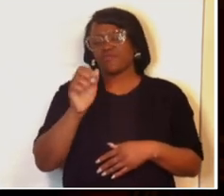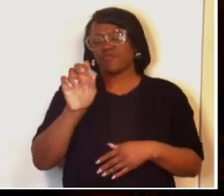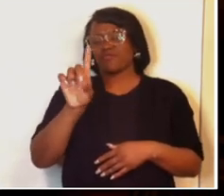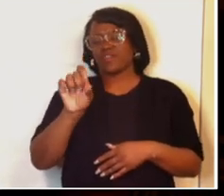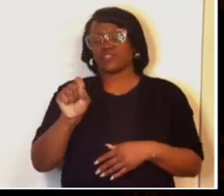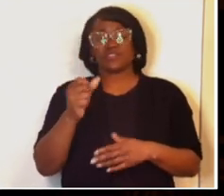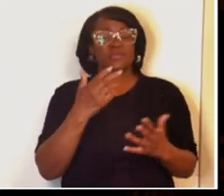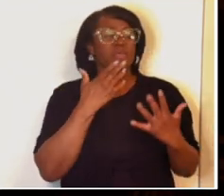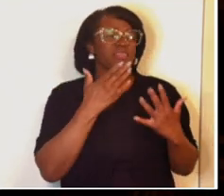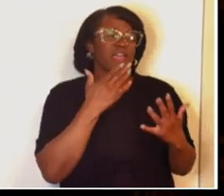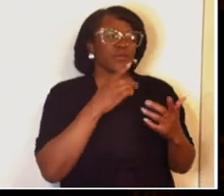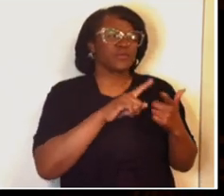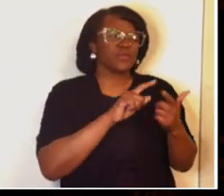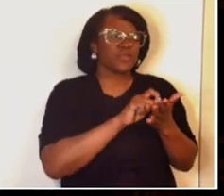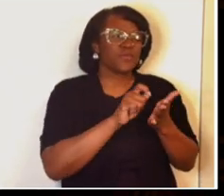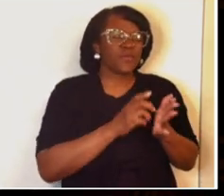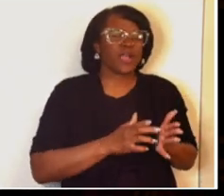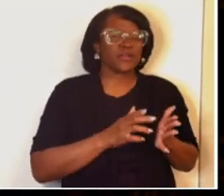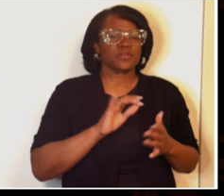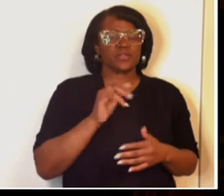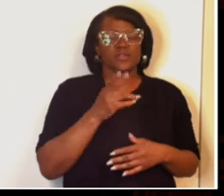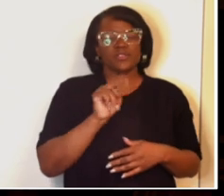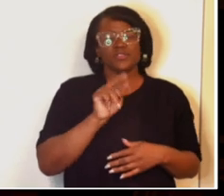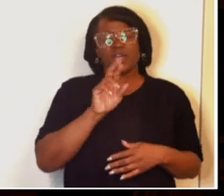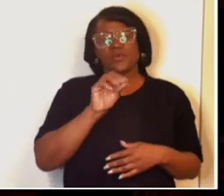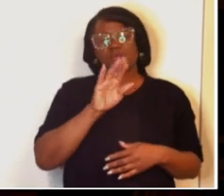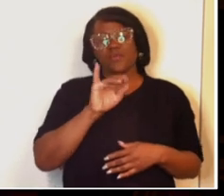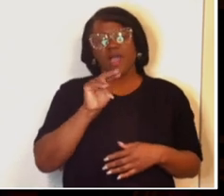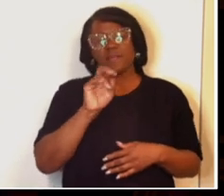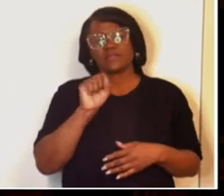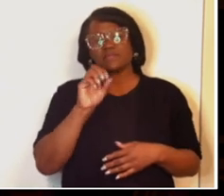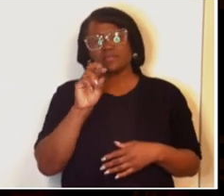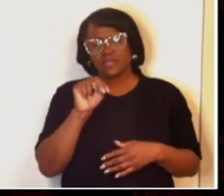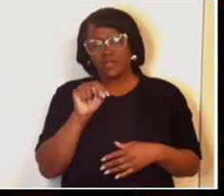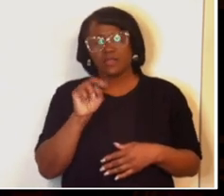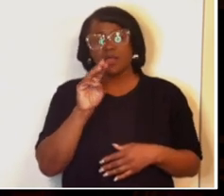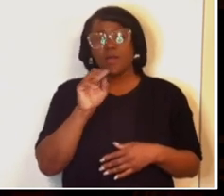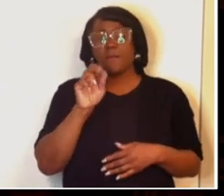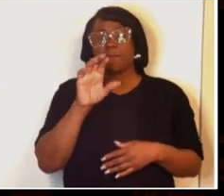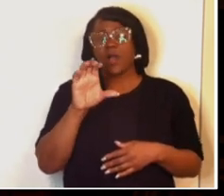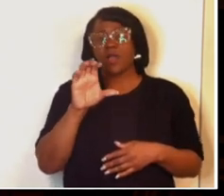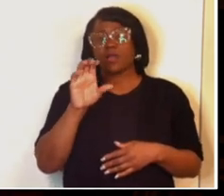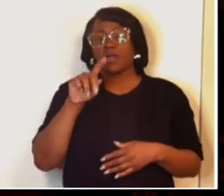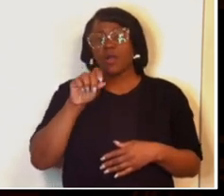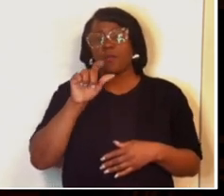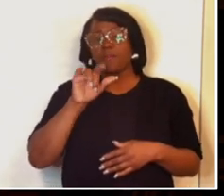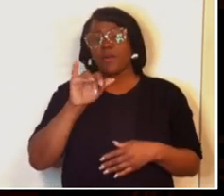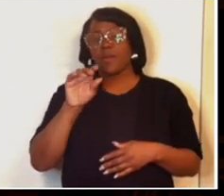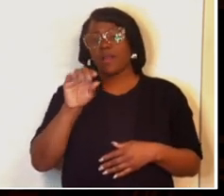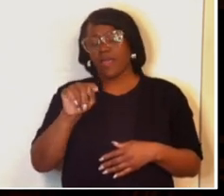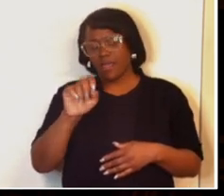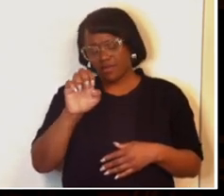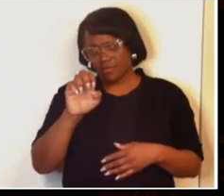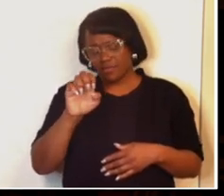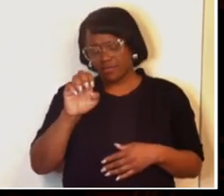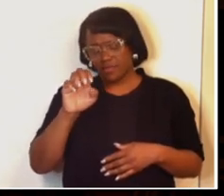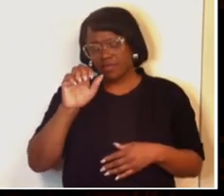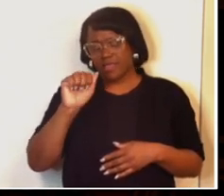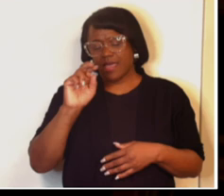from today: John Robinson, Marc Polite, Angela Dews, Malik